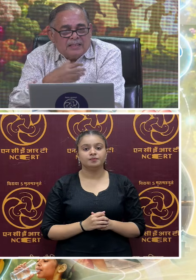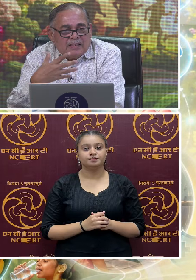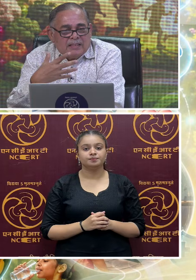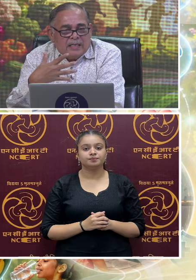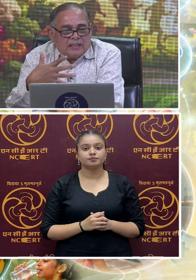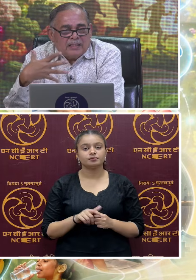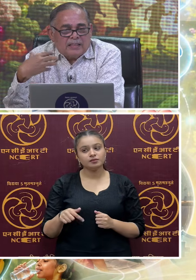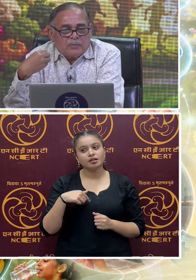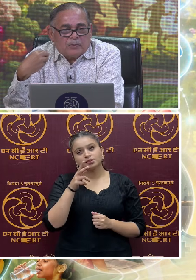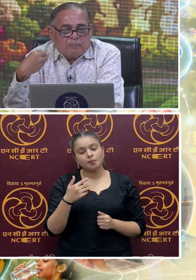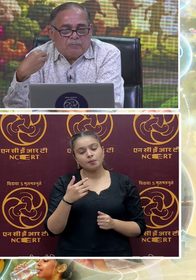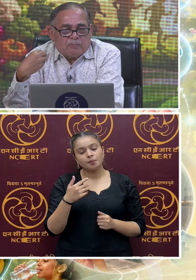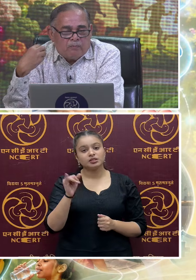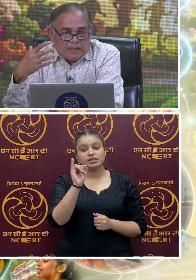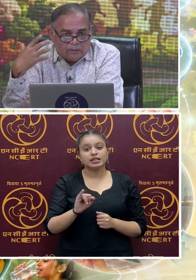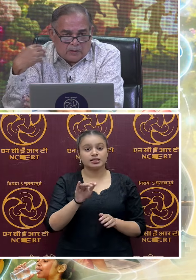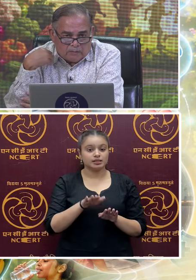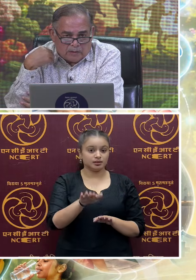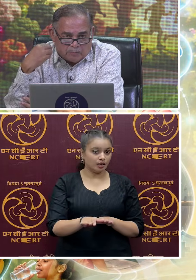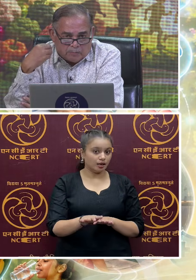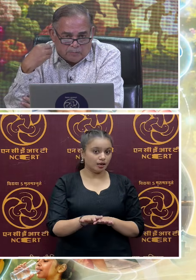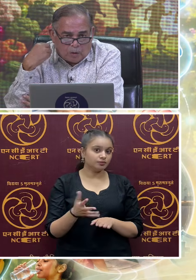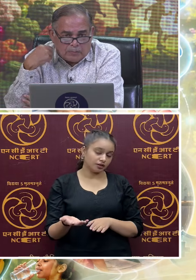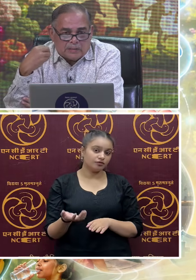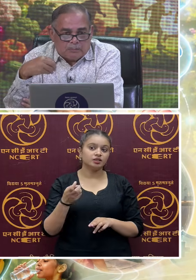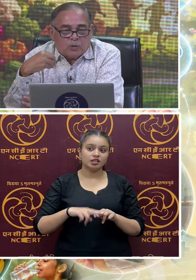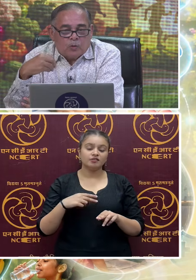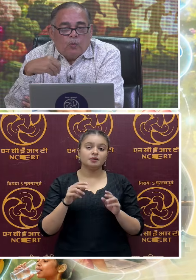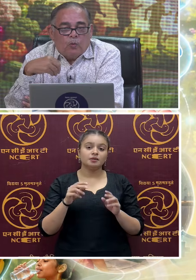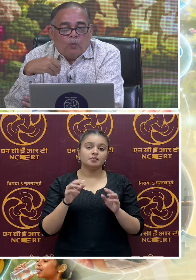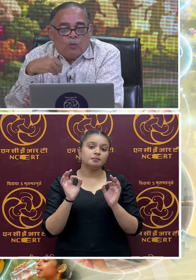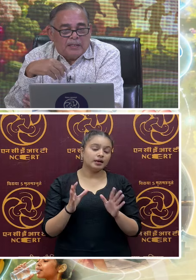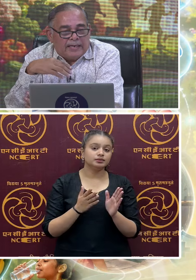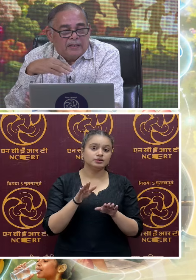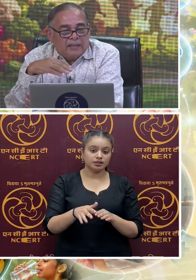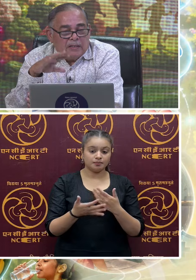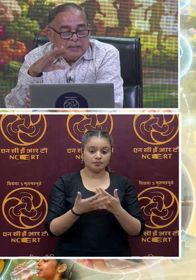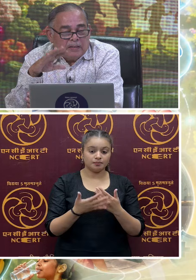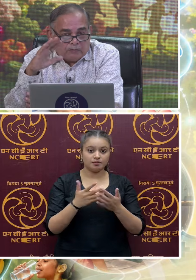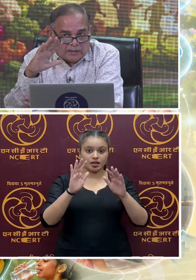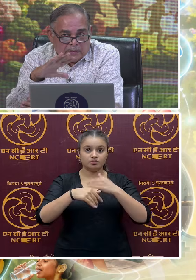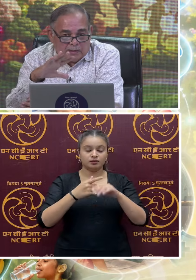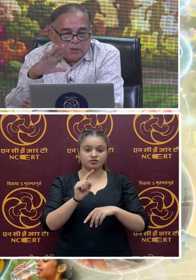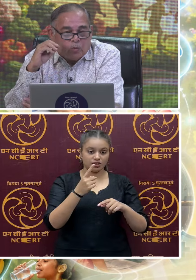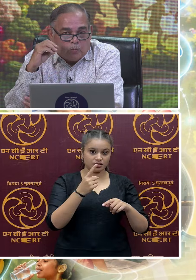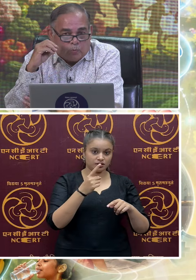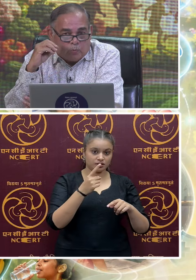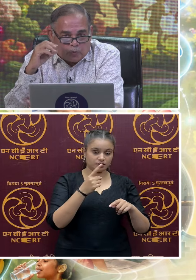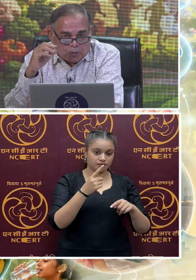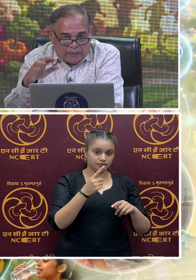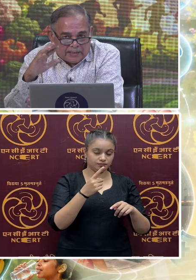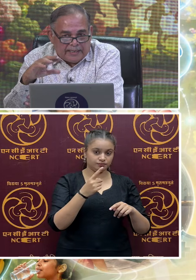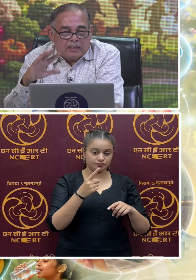I can say there are 6 steps, the proper steps to wash the hand. First is